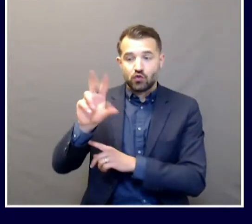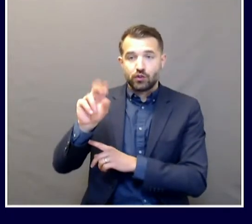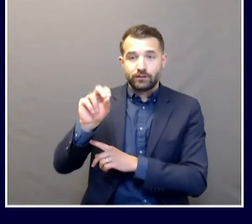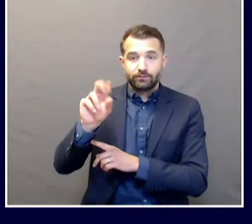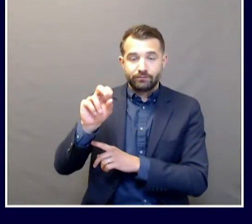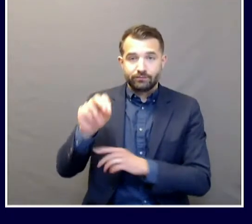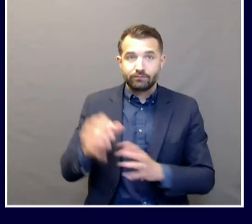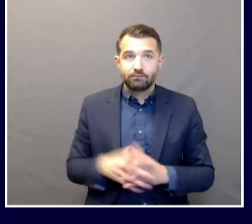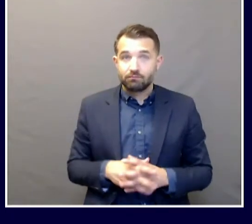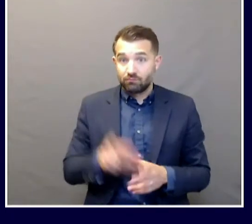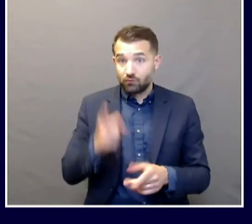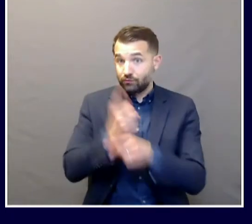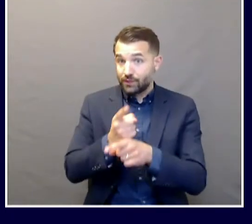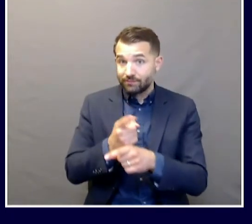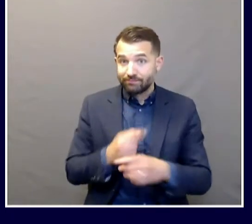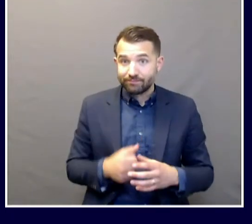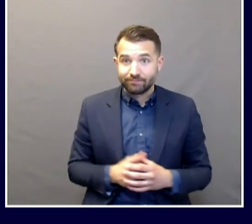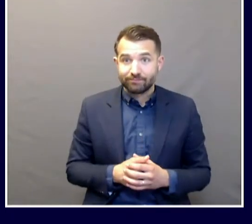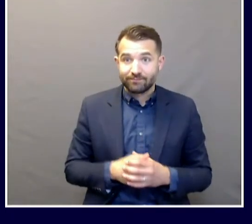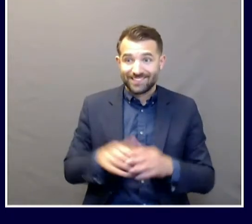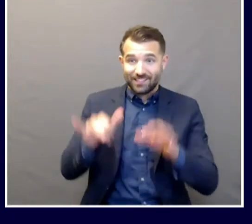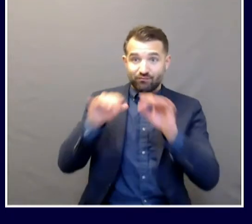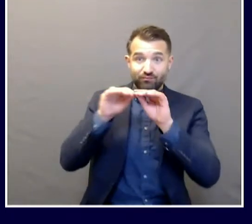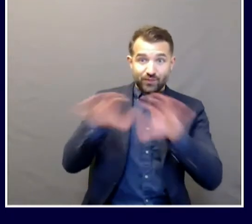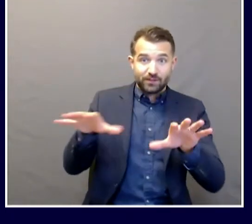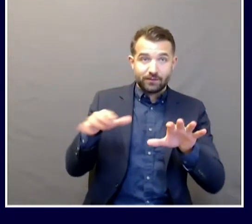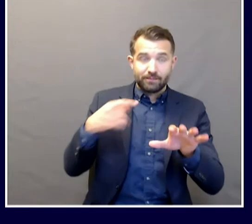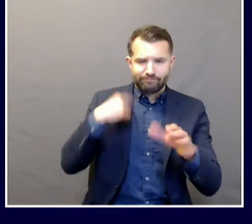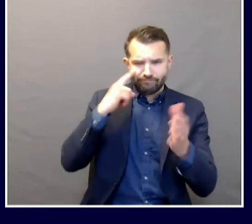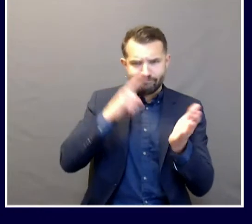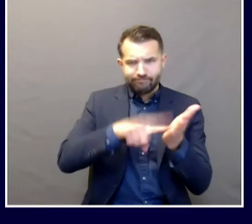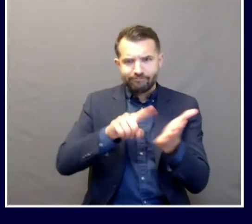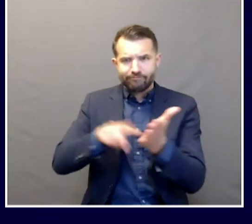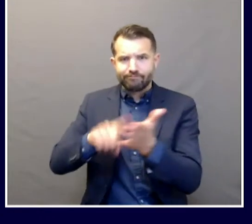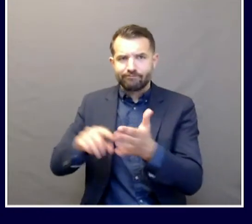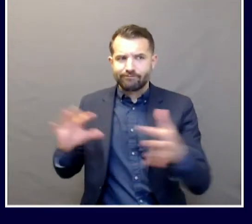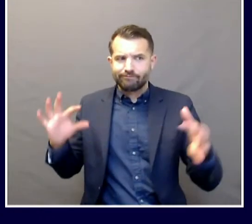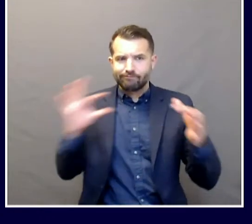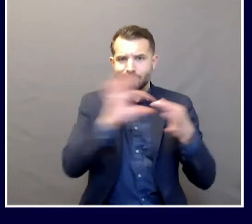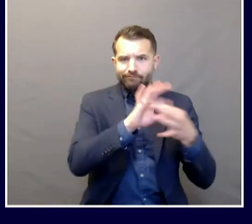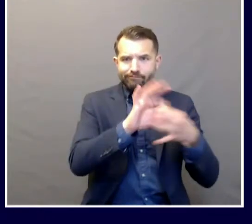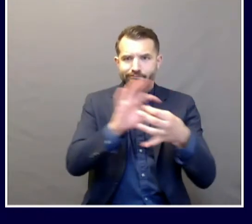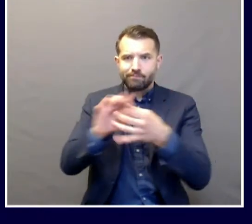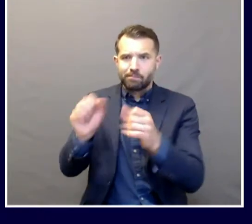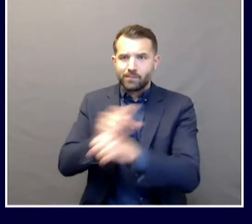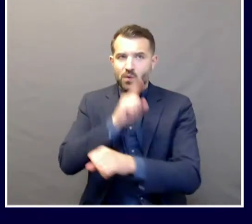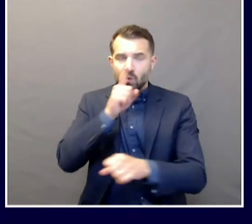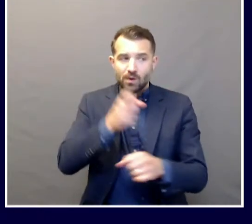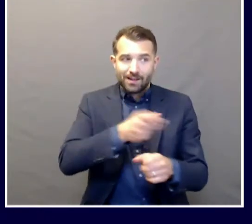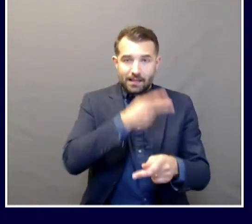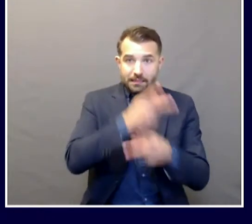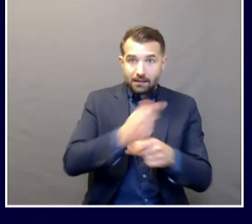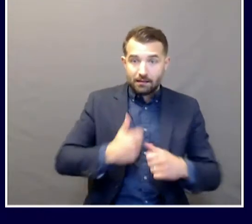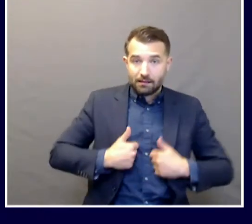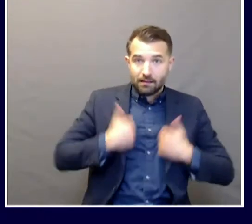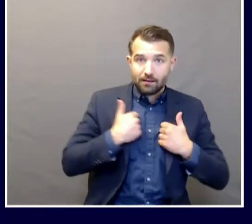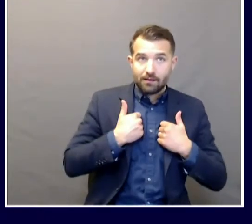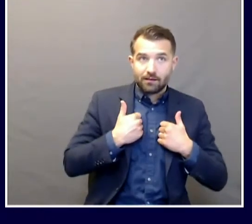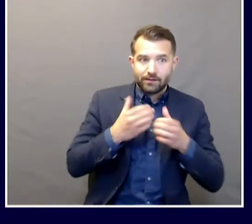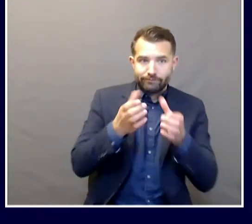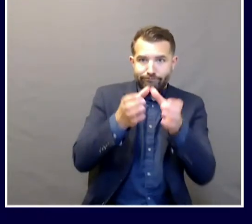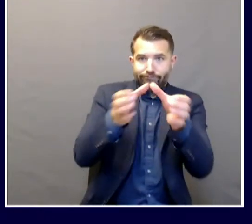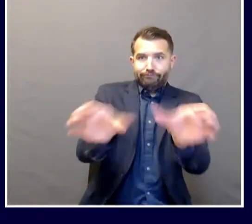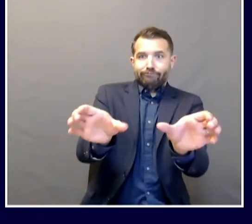focused on, working with them to make sure that they are able to keep residents safe and apart from one another to avoid any